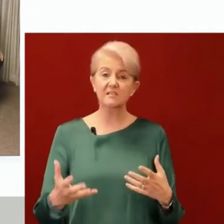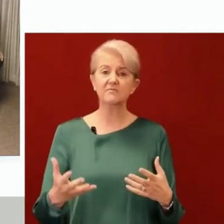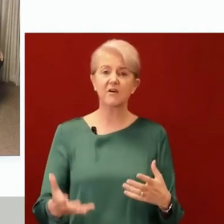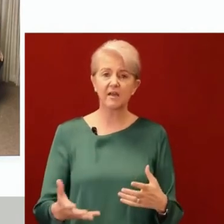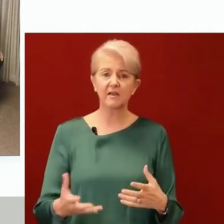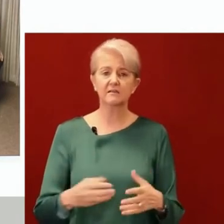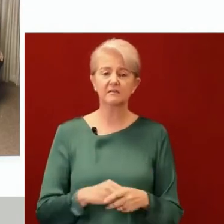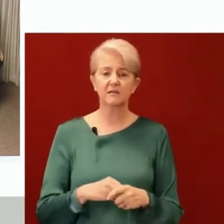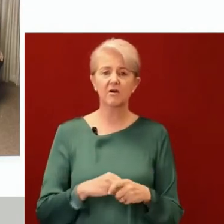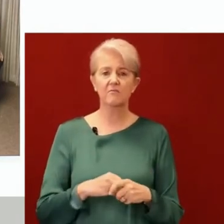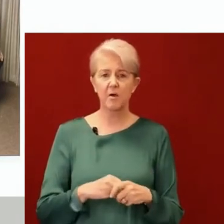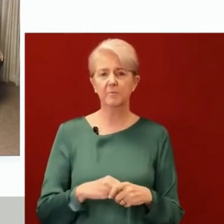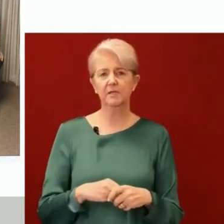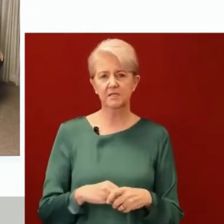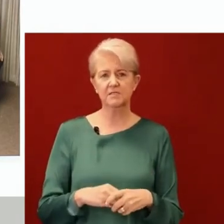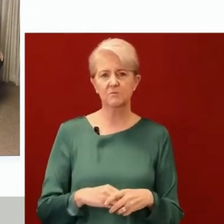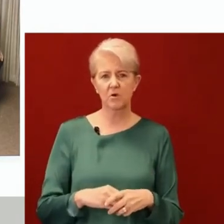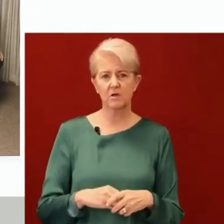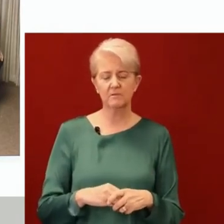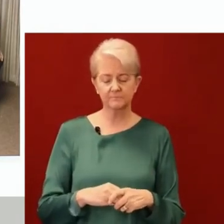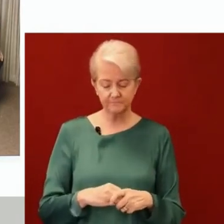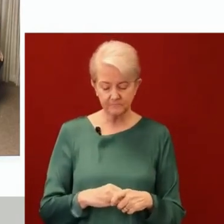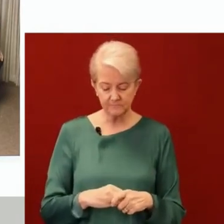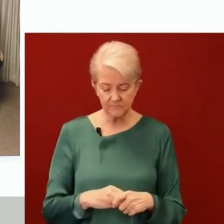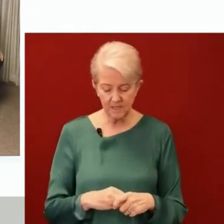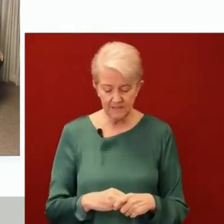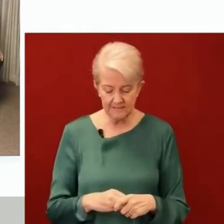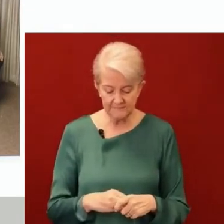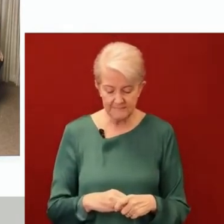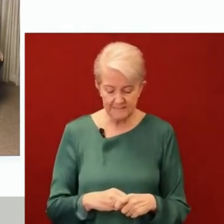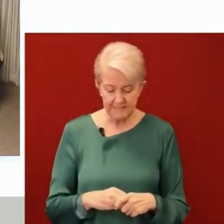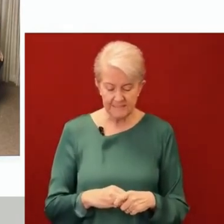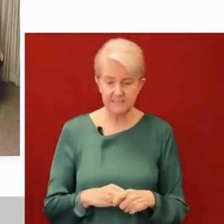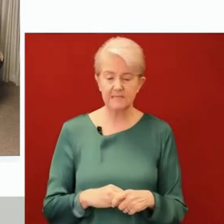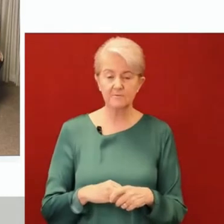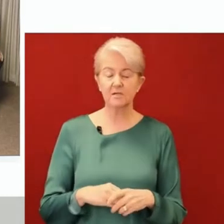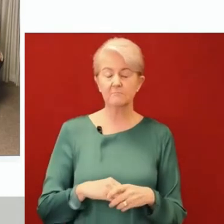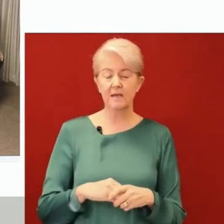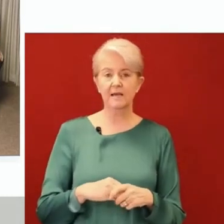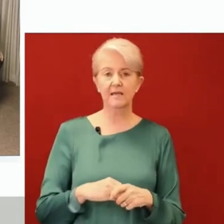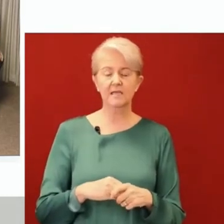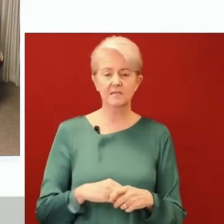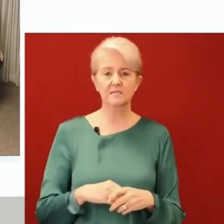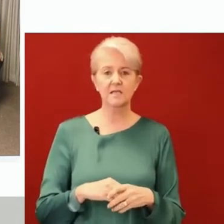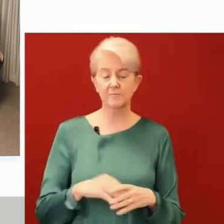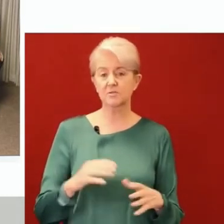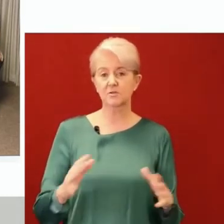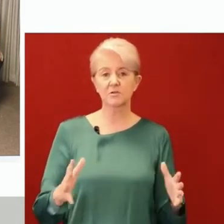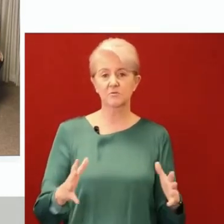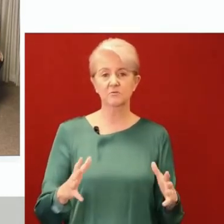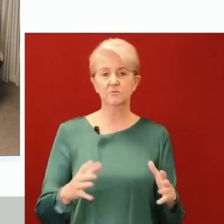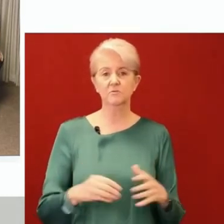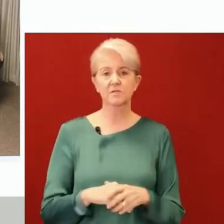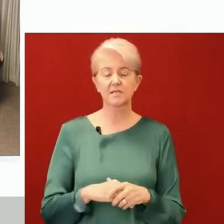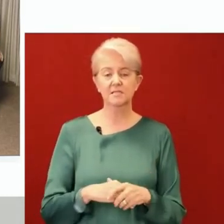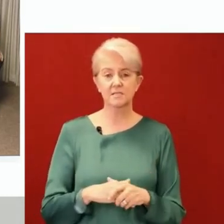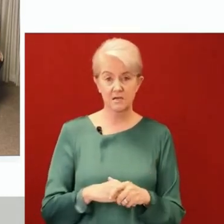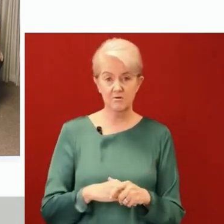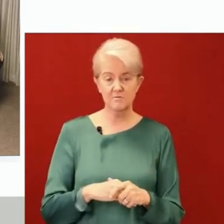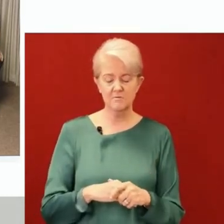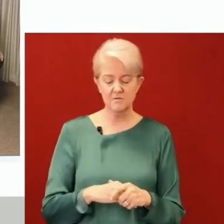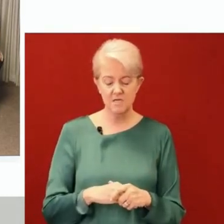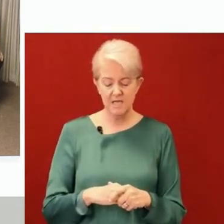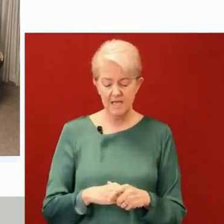most satisfying of my policing work. The subject matter is absolutely awful. It